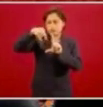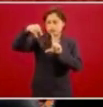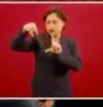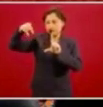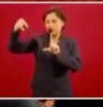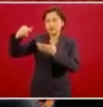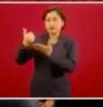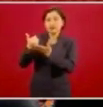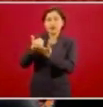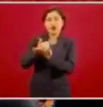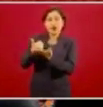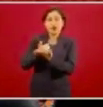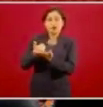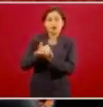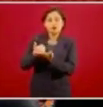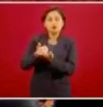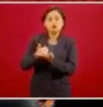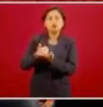It's a bar graph,